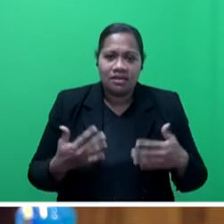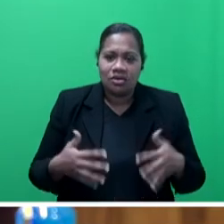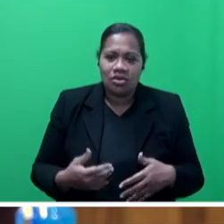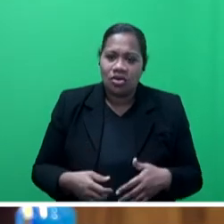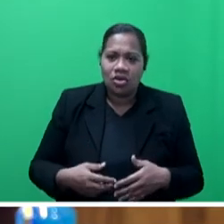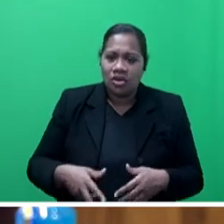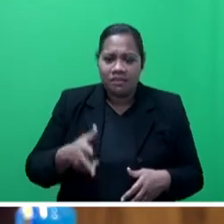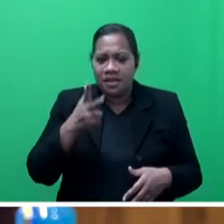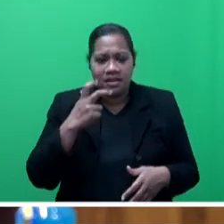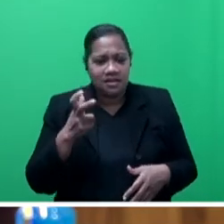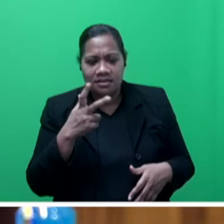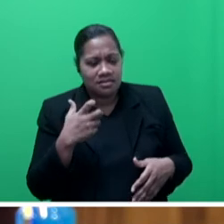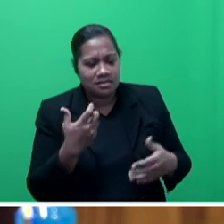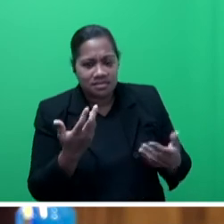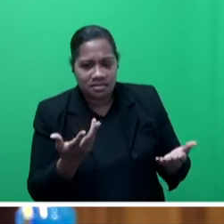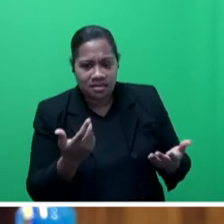key.